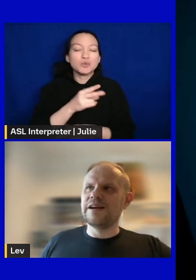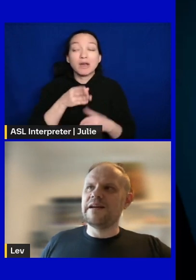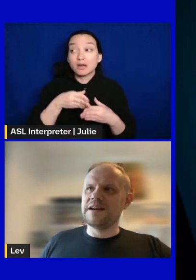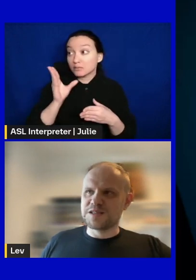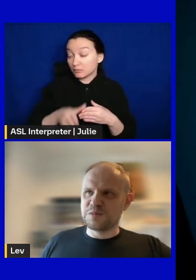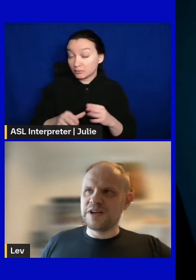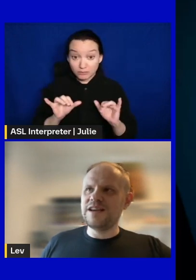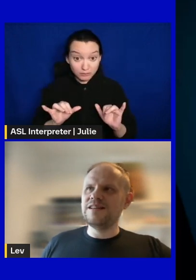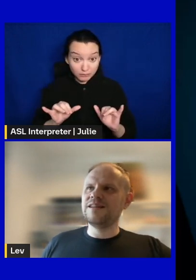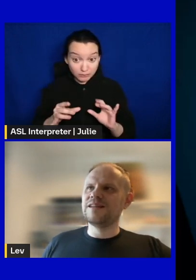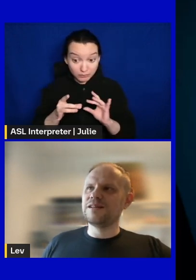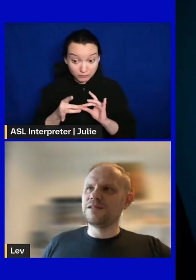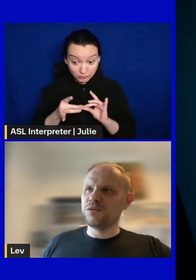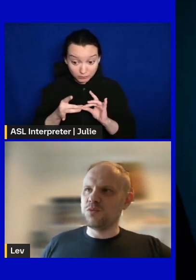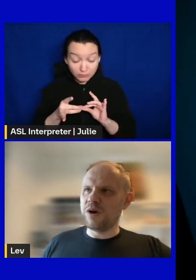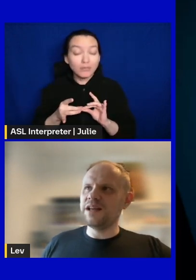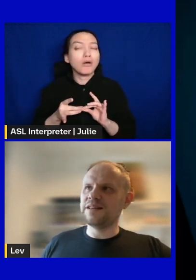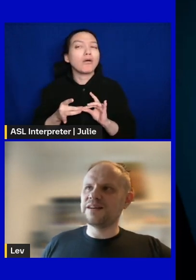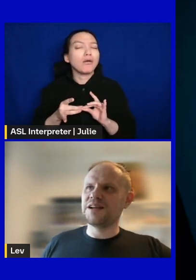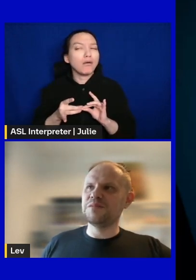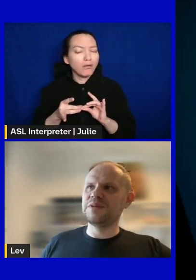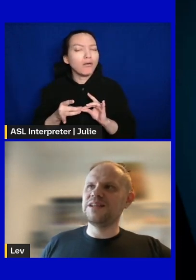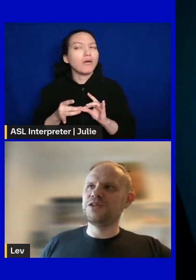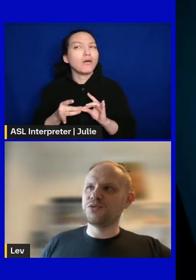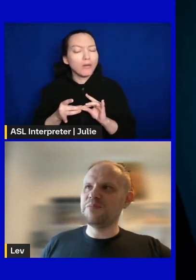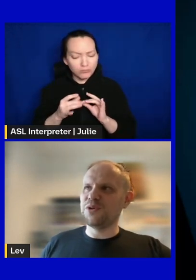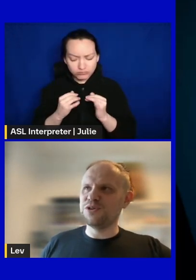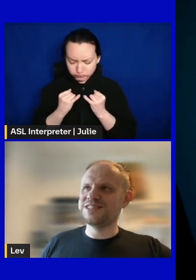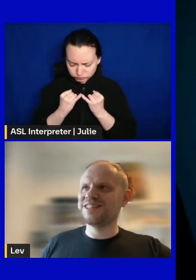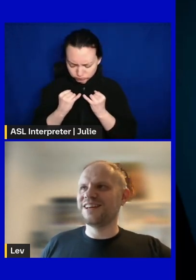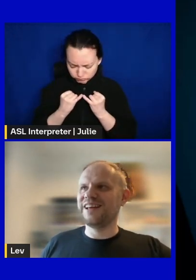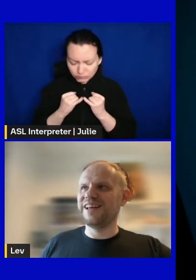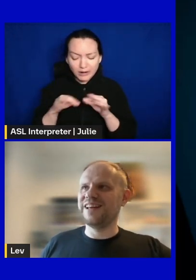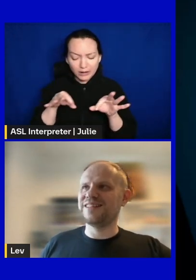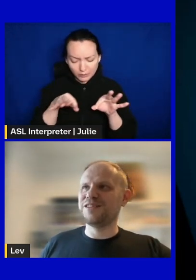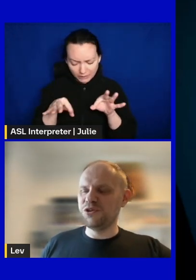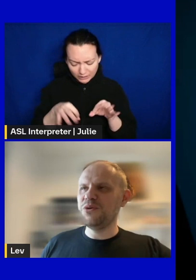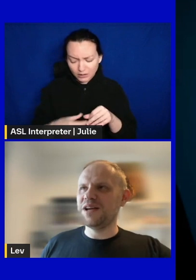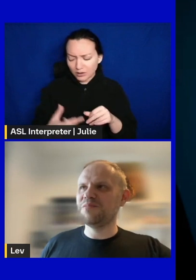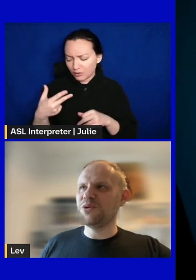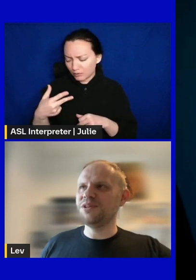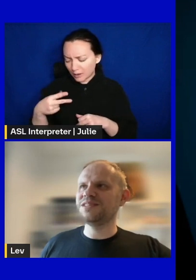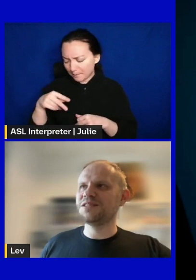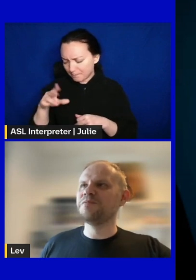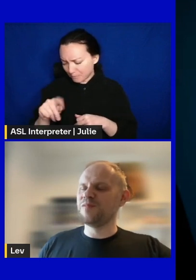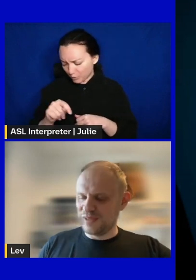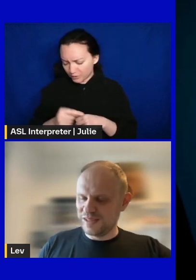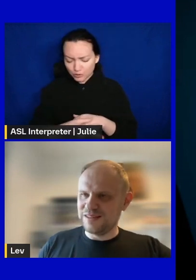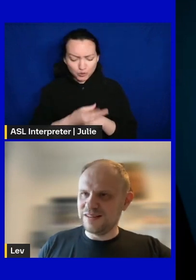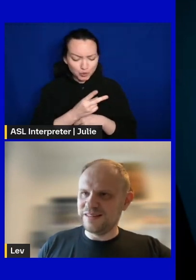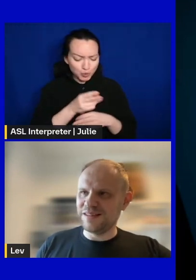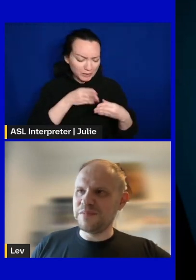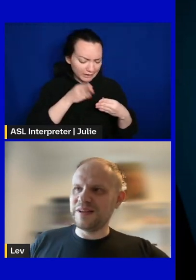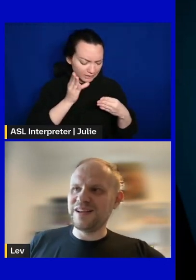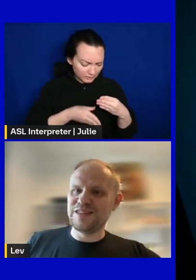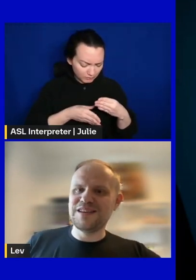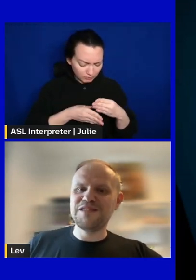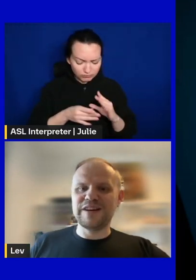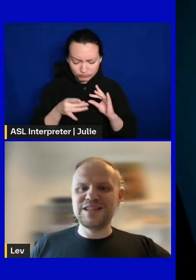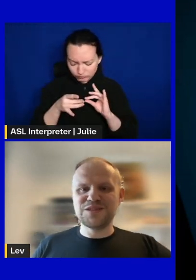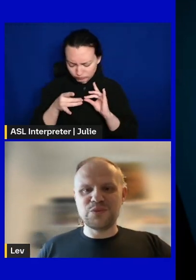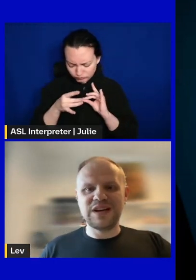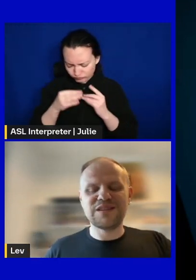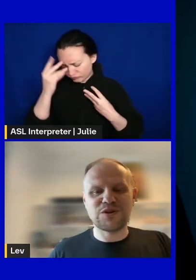said, explain why there can be 3 pods and 2 endpoints. Did a